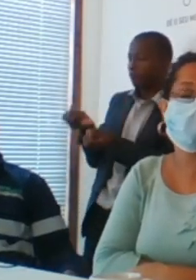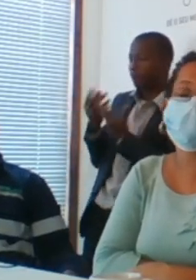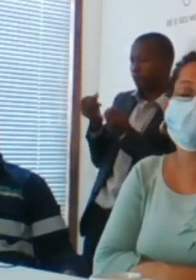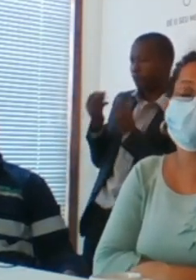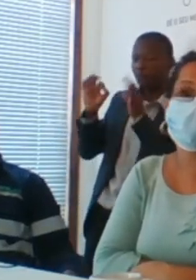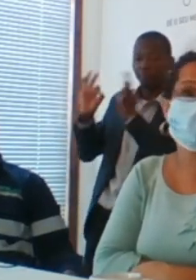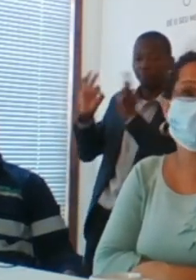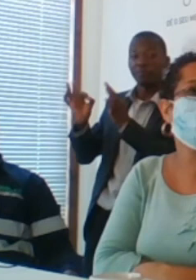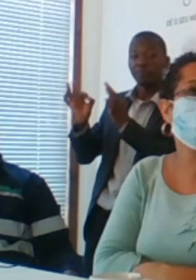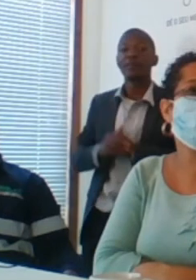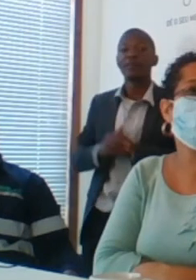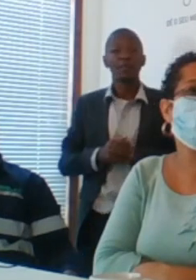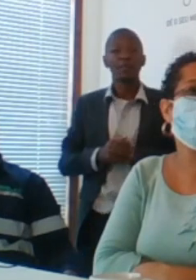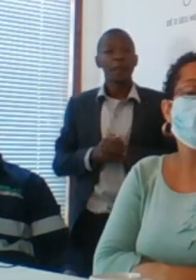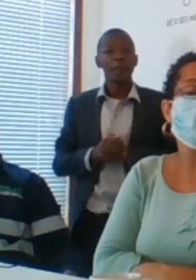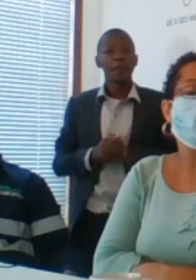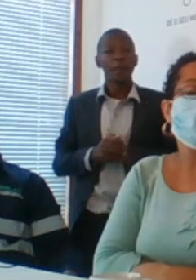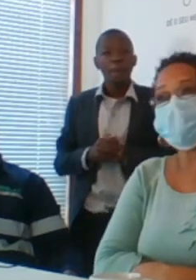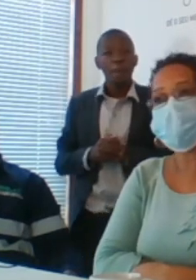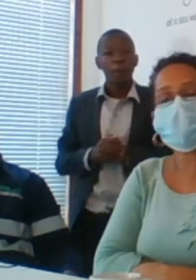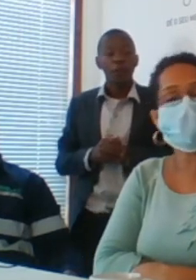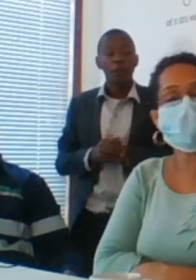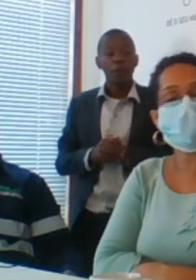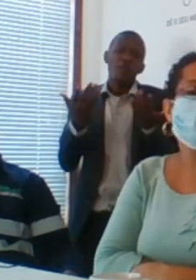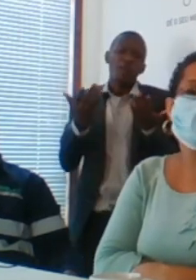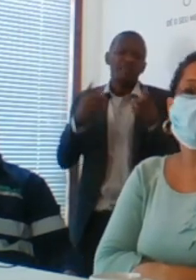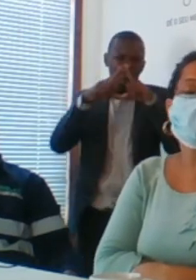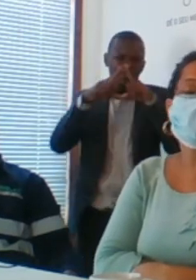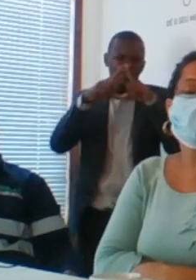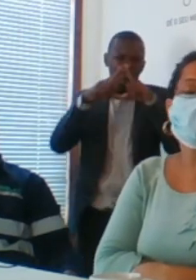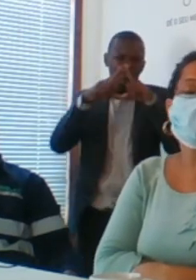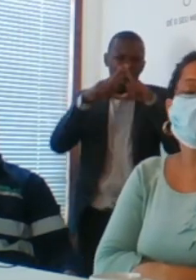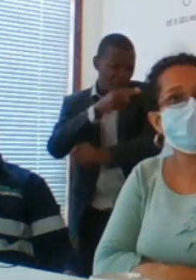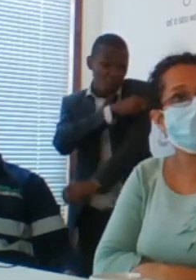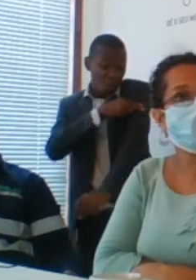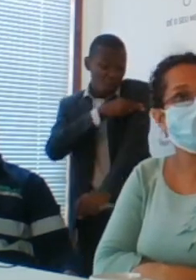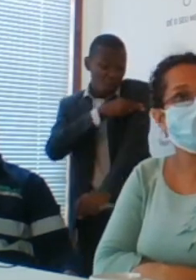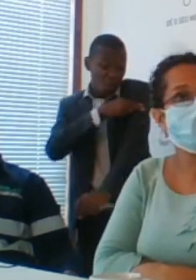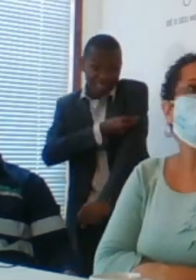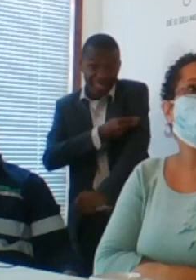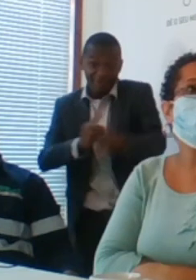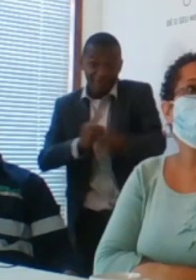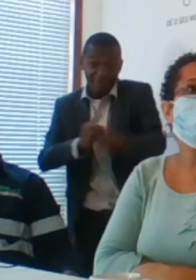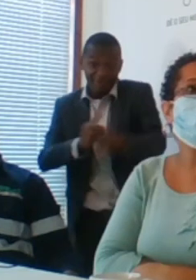question, Zinat, clinically speaking and psychologically speaking,